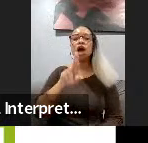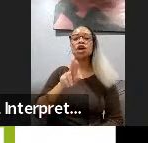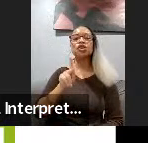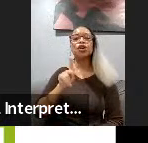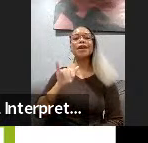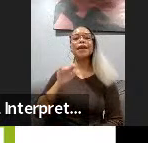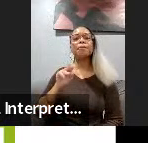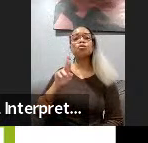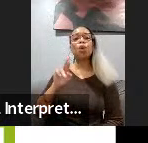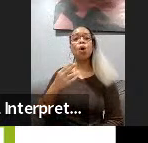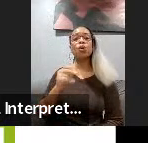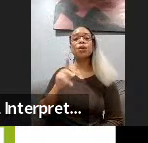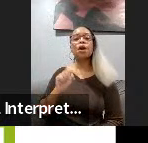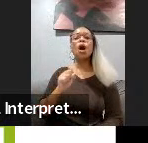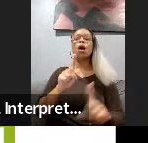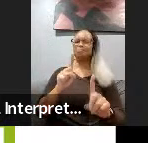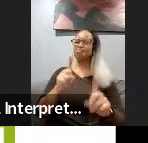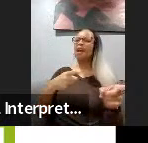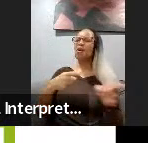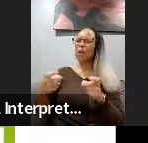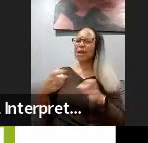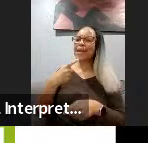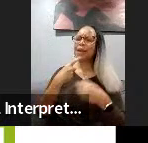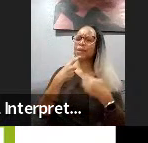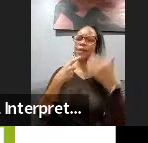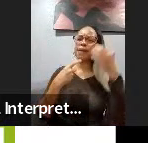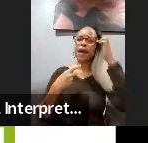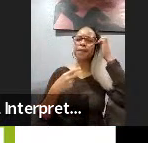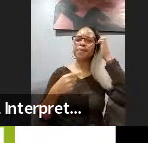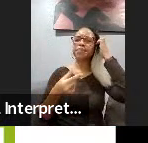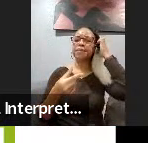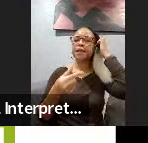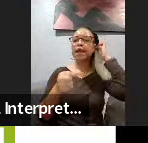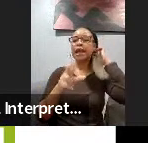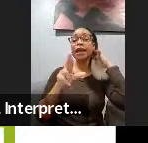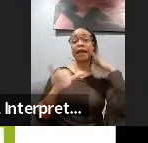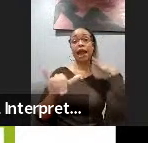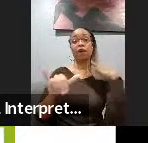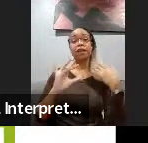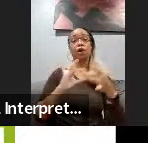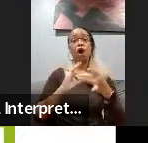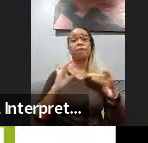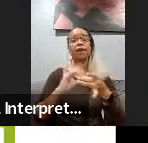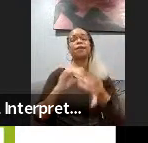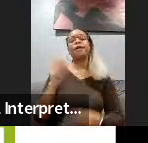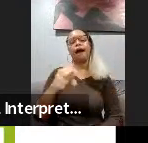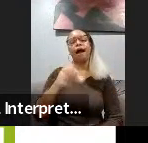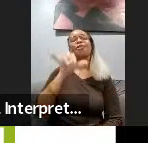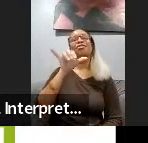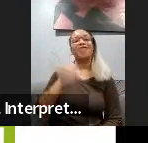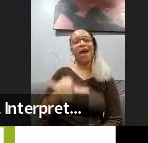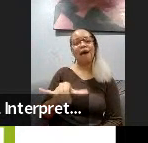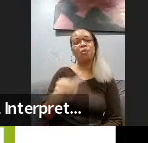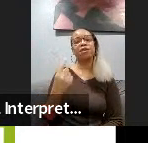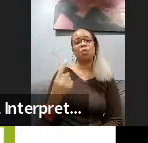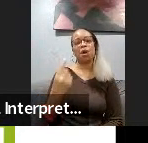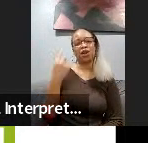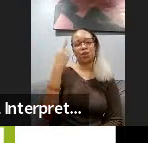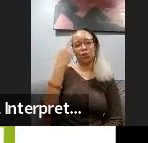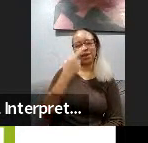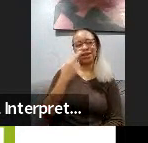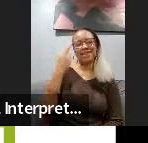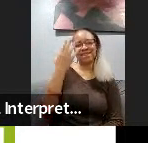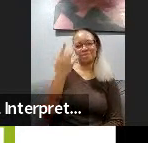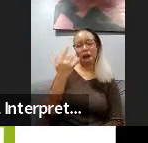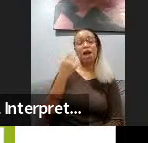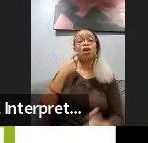Yeah, I would just very quickly say, I think, Gary's comments are well noted. I think that was one of the reasons why you'll notice, for